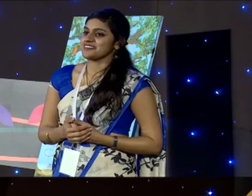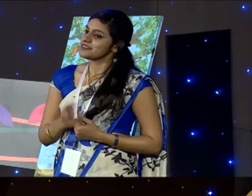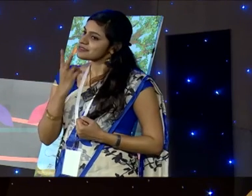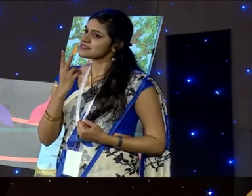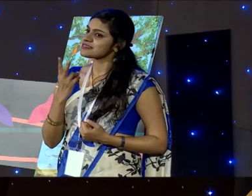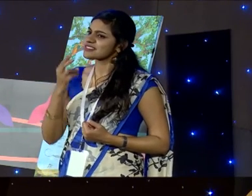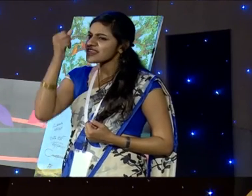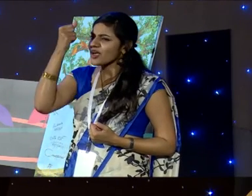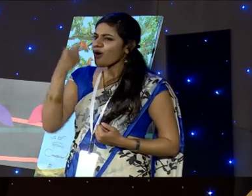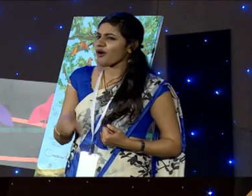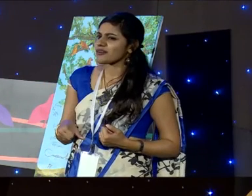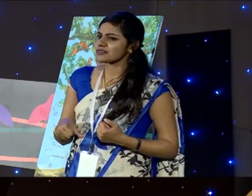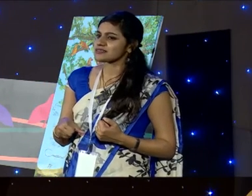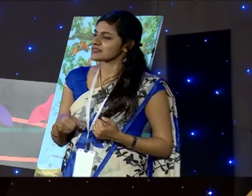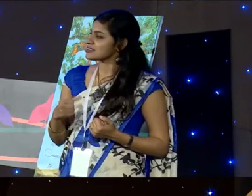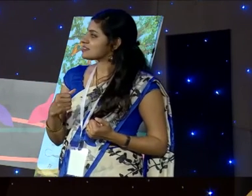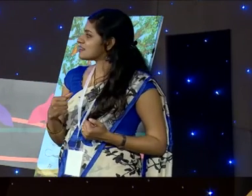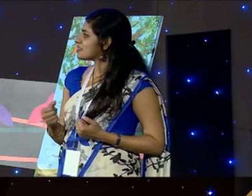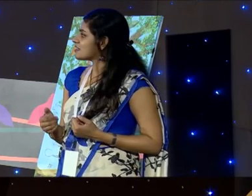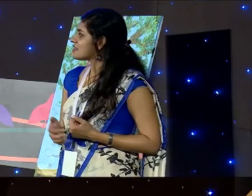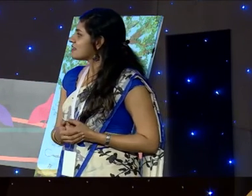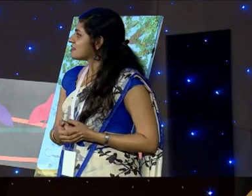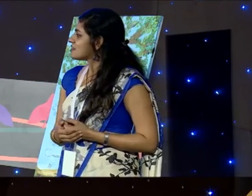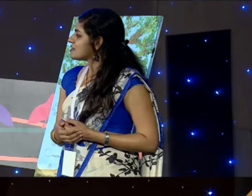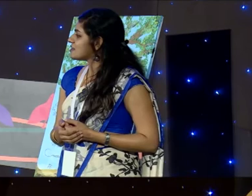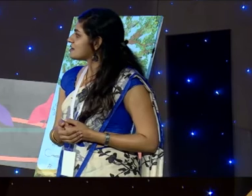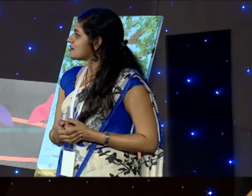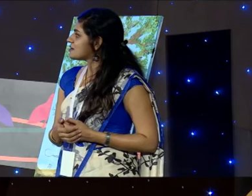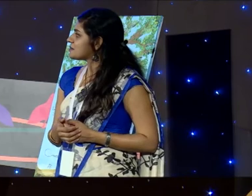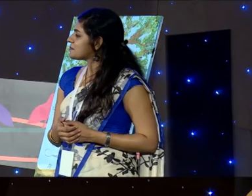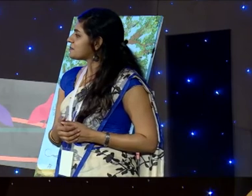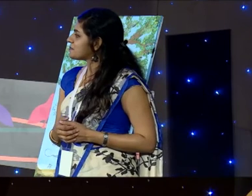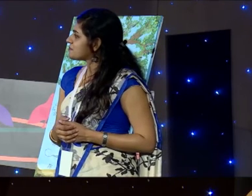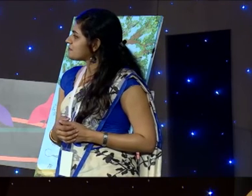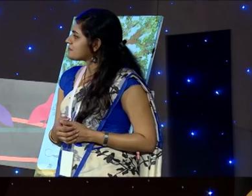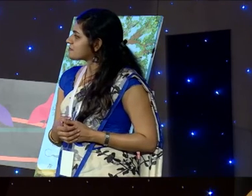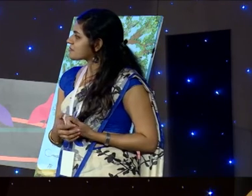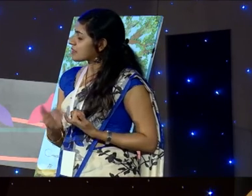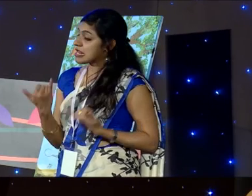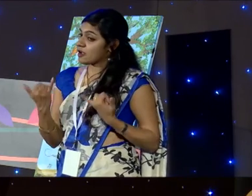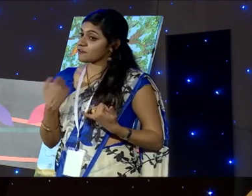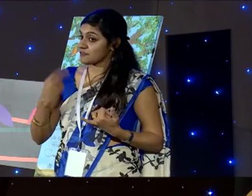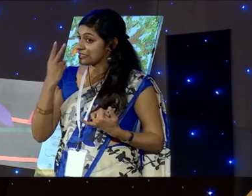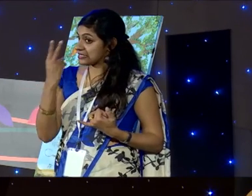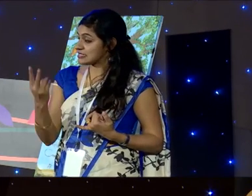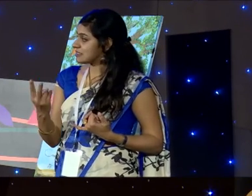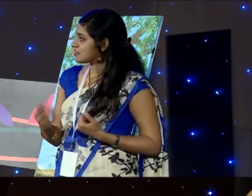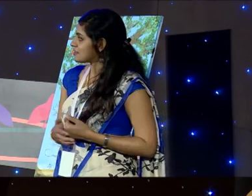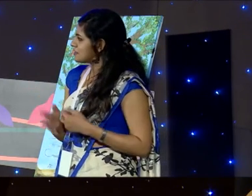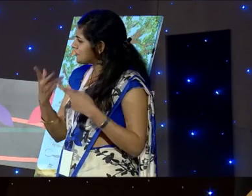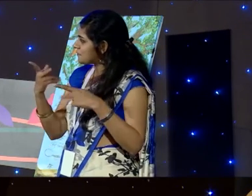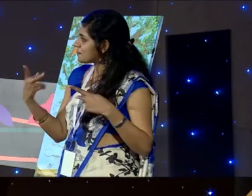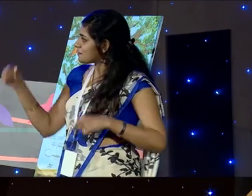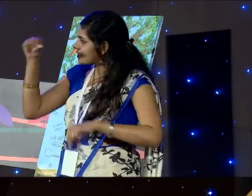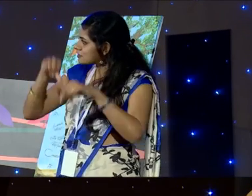longer living is problematic, especially based on biography. We've been looking at living